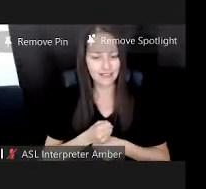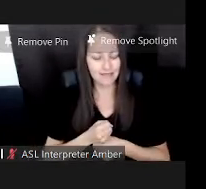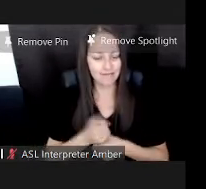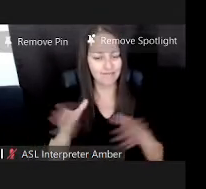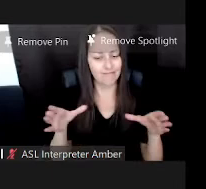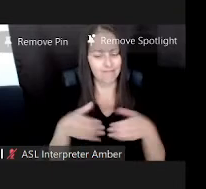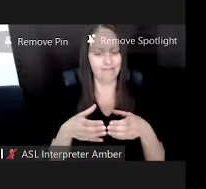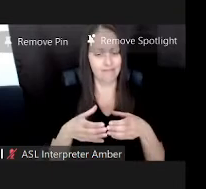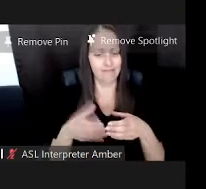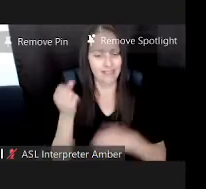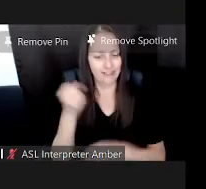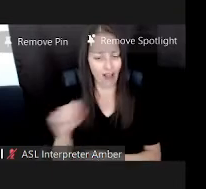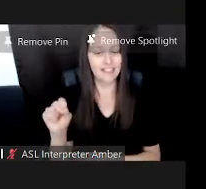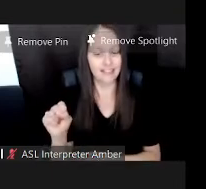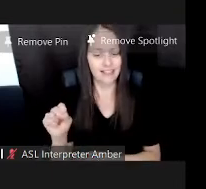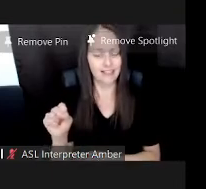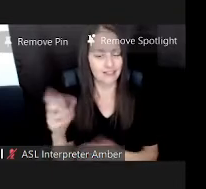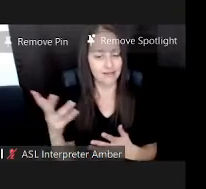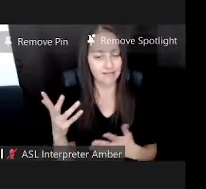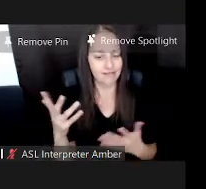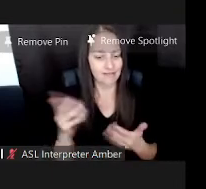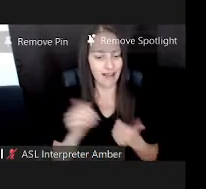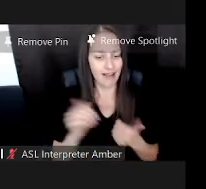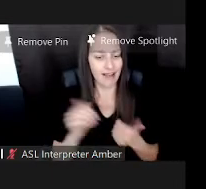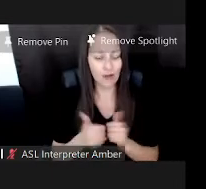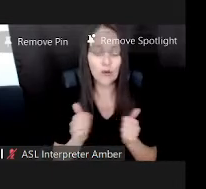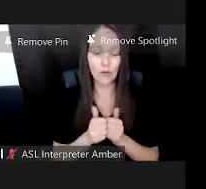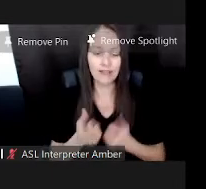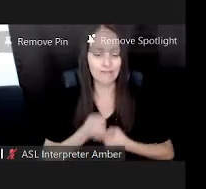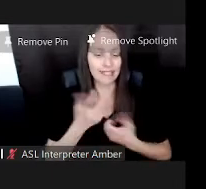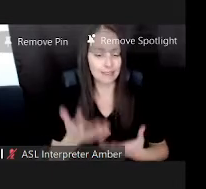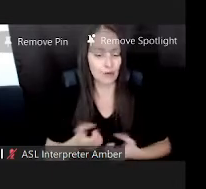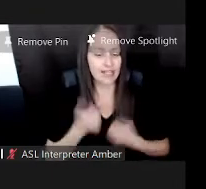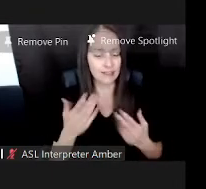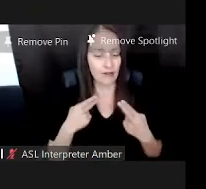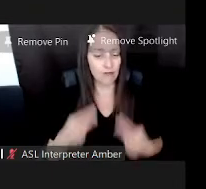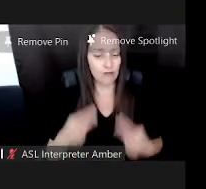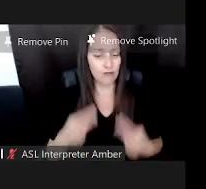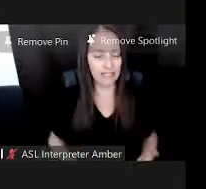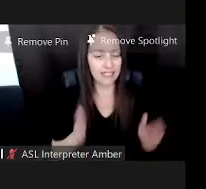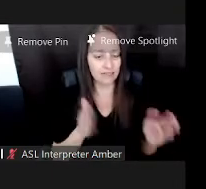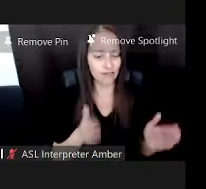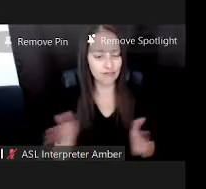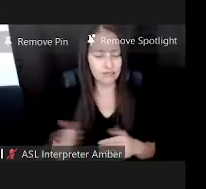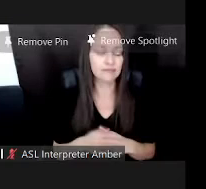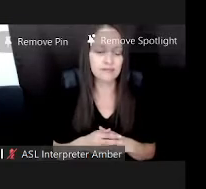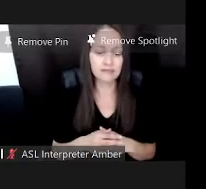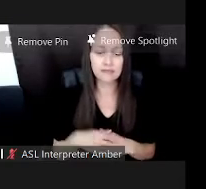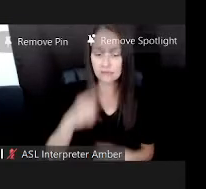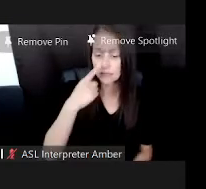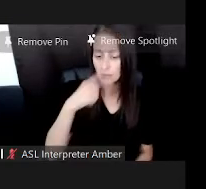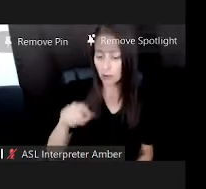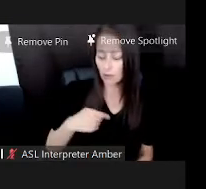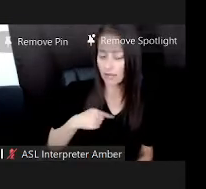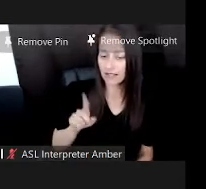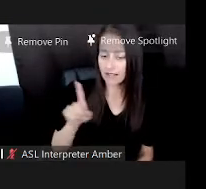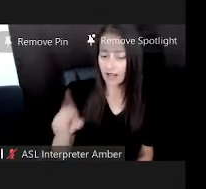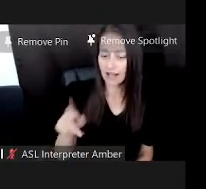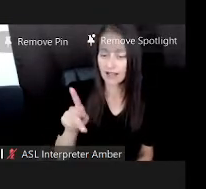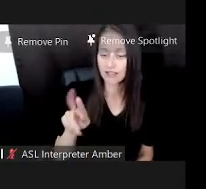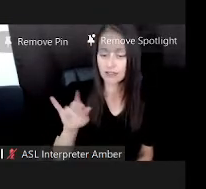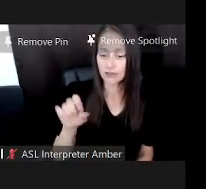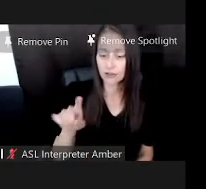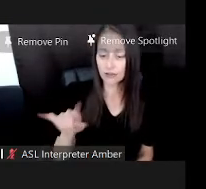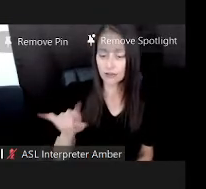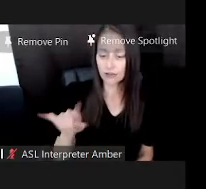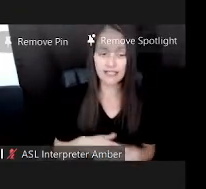the context of expressive humanity. Yeah. Can I ask, Christy, and I don't want to put